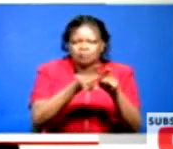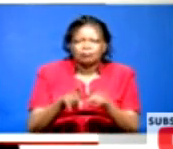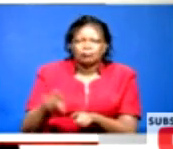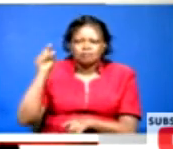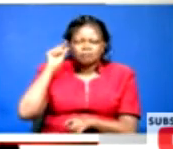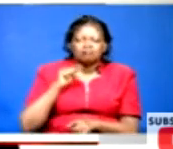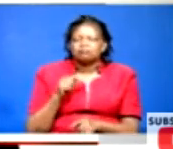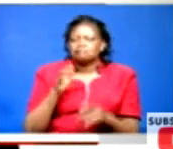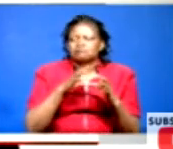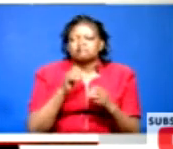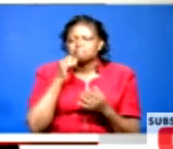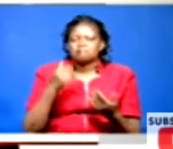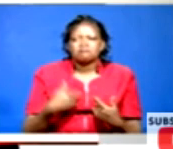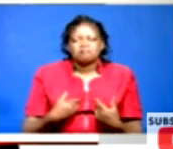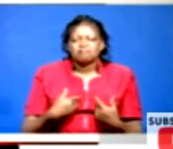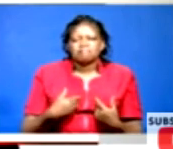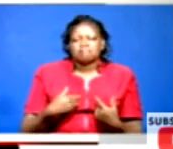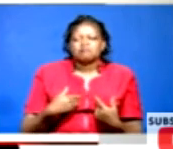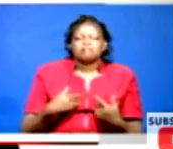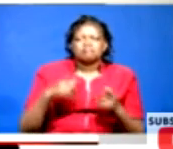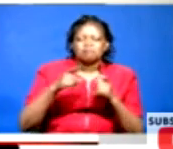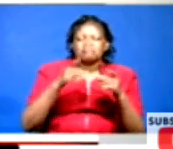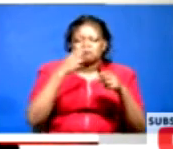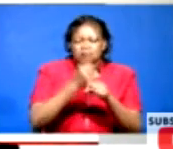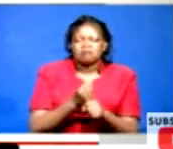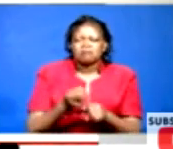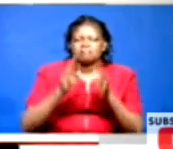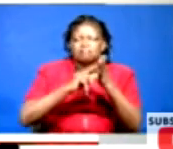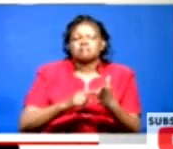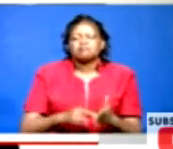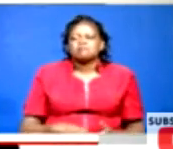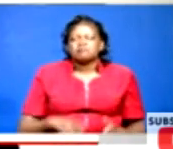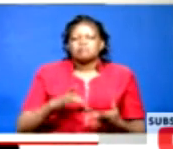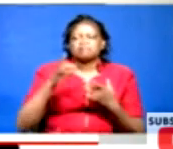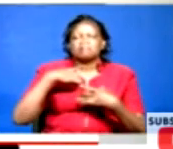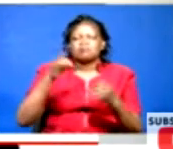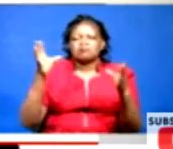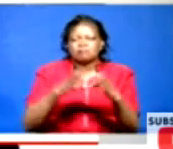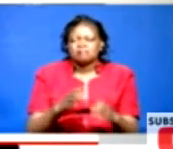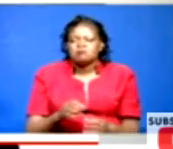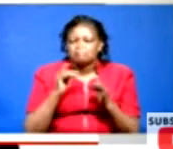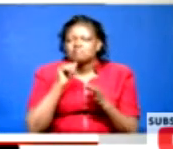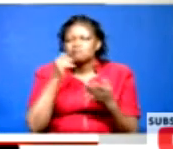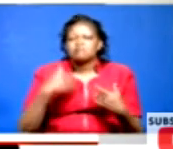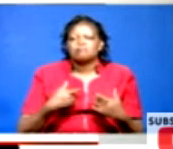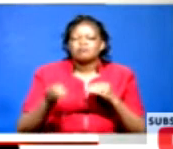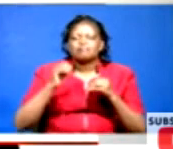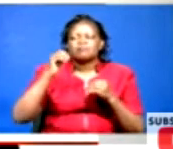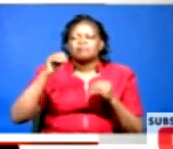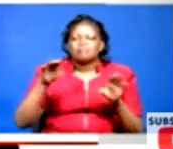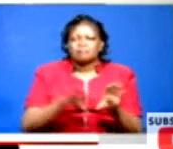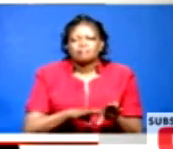does not have in its governing body representation of special interest groups, and if the party does not have an elected member of National